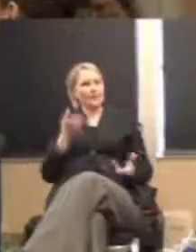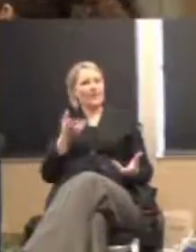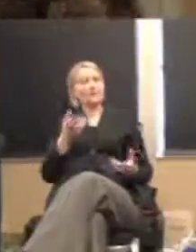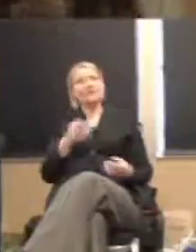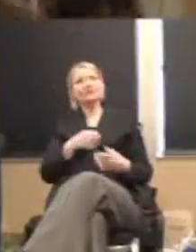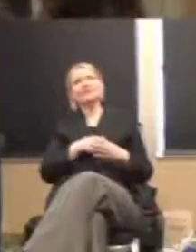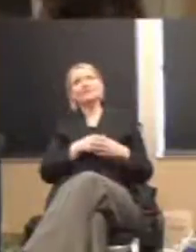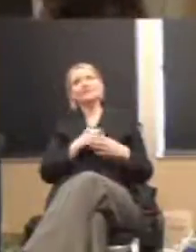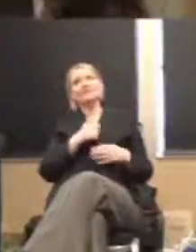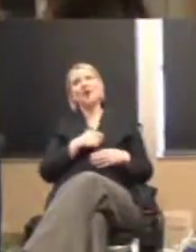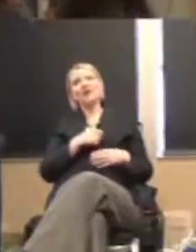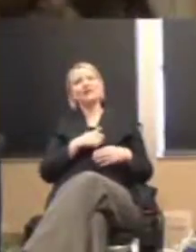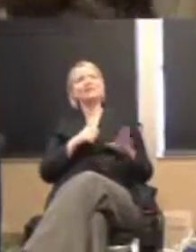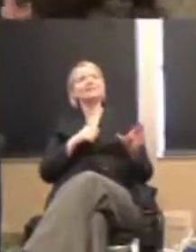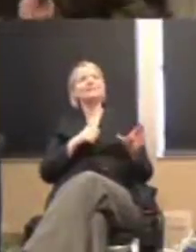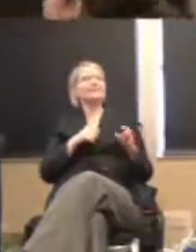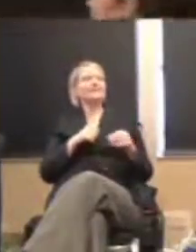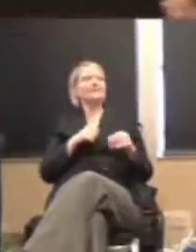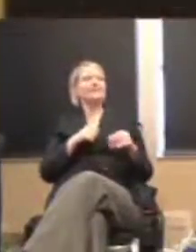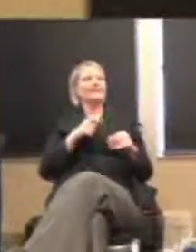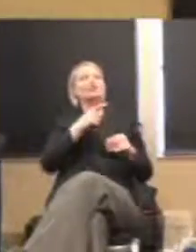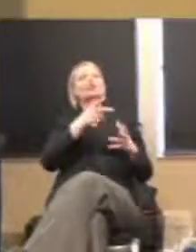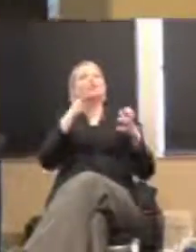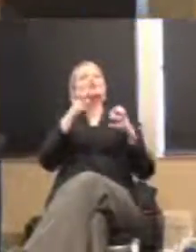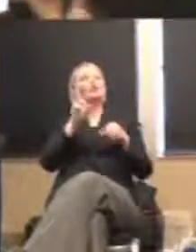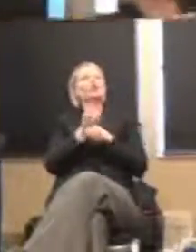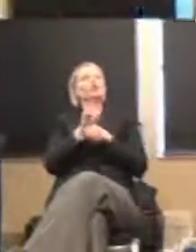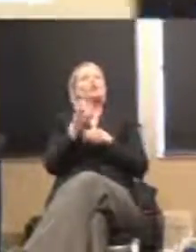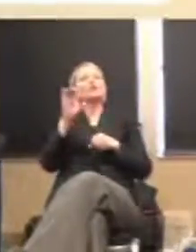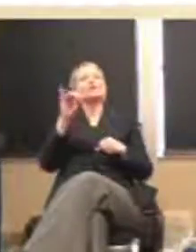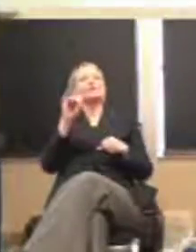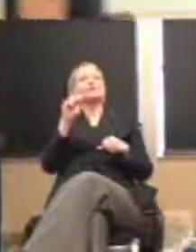So that you can use contingent exercise. Okay,